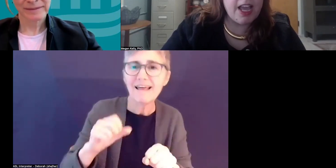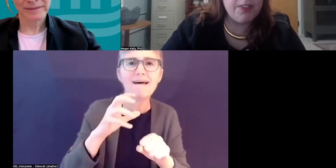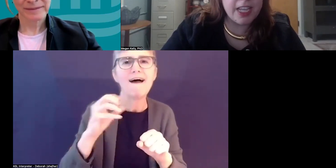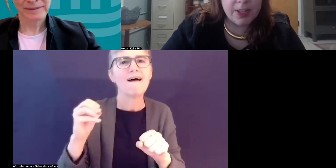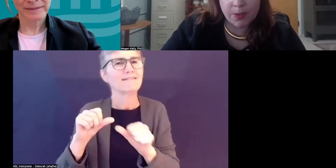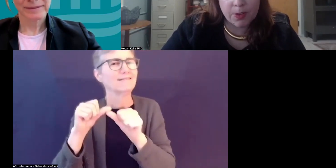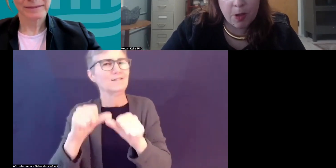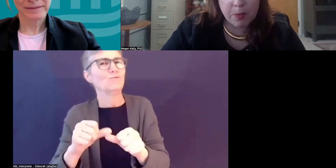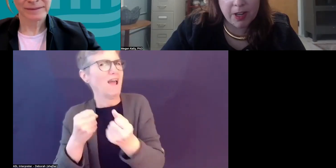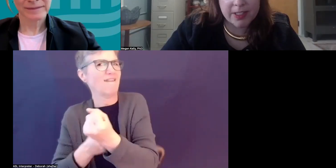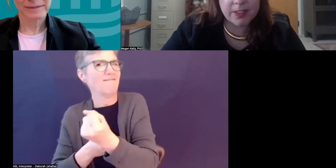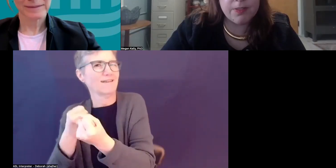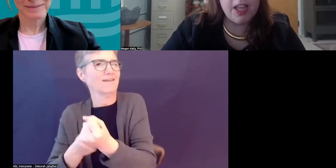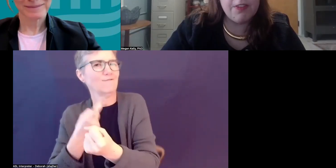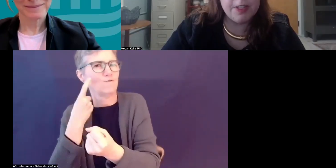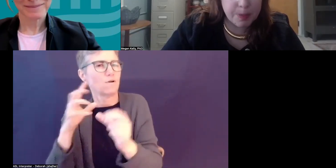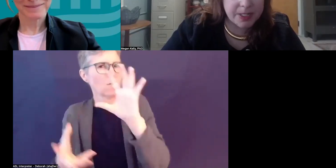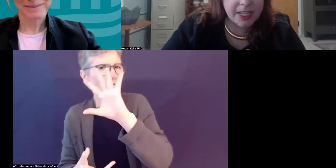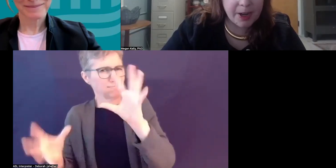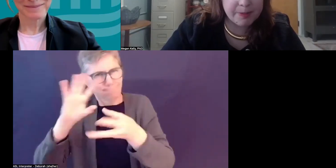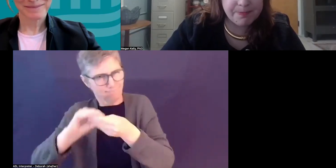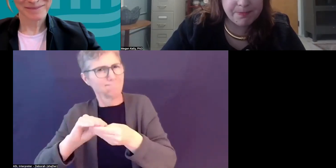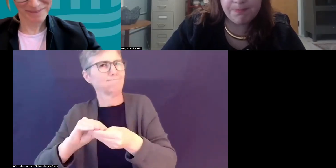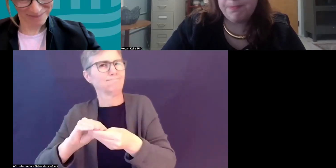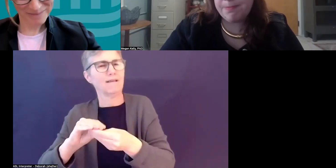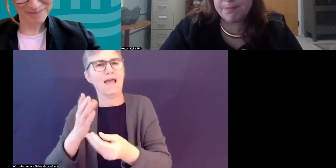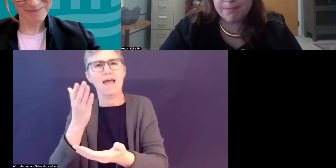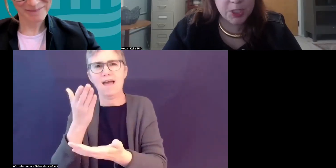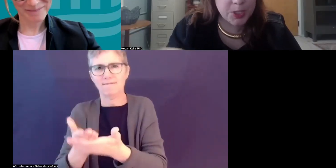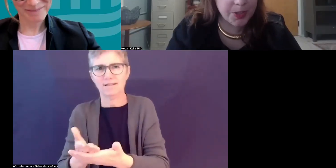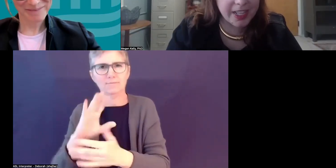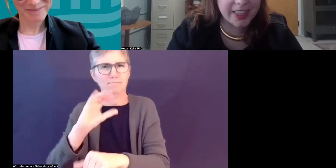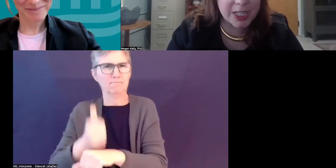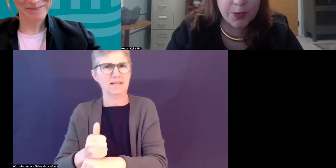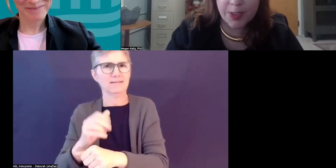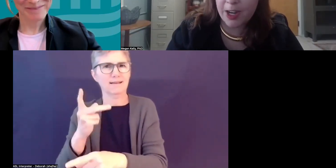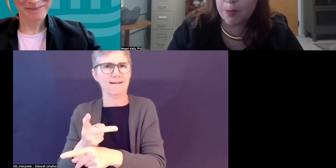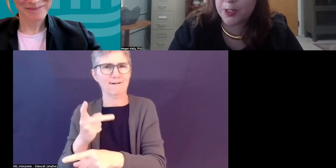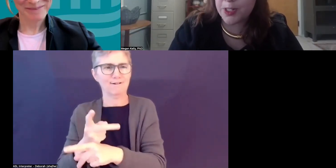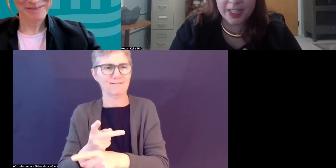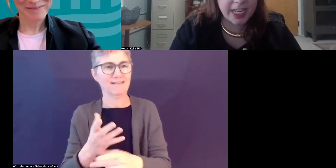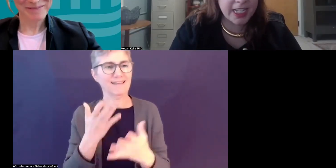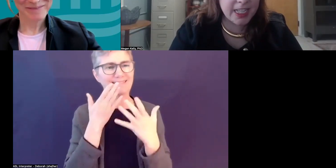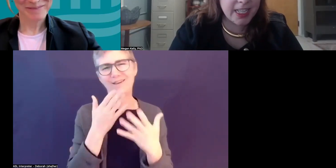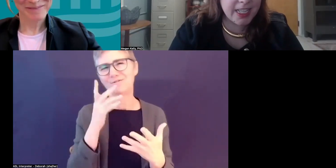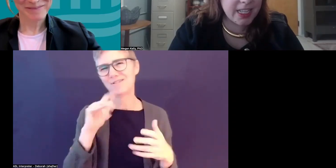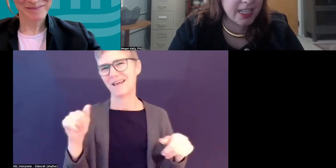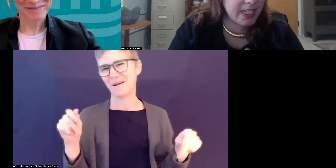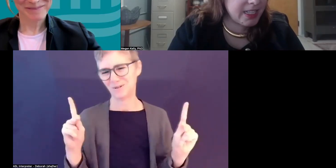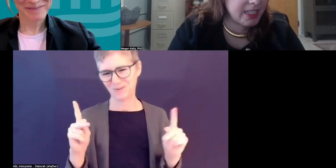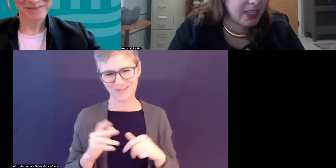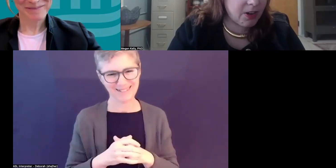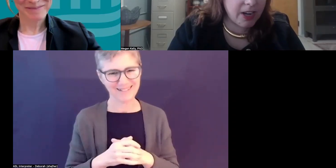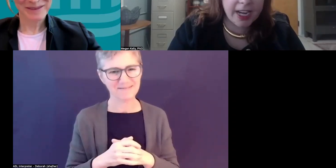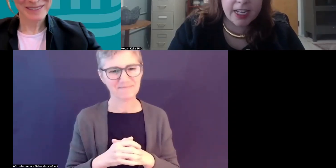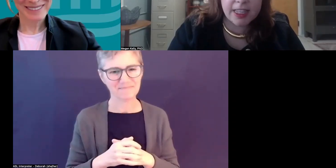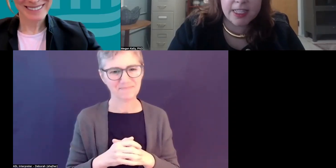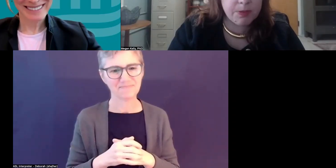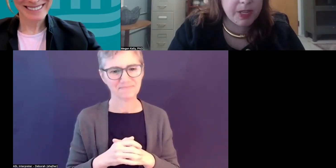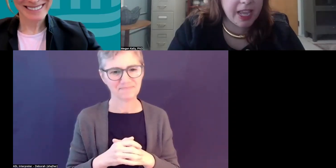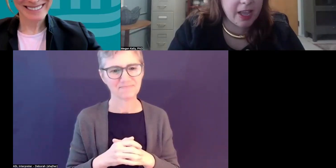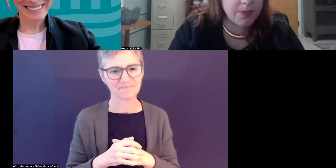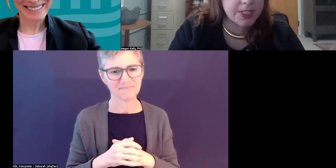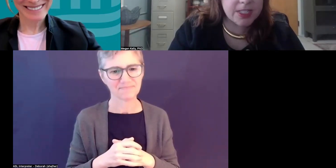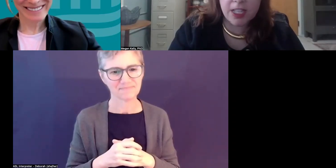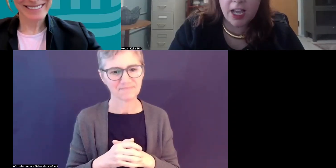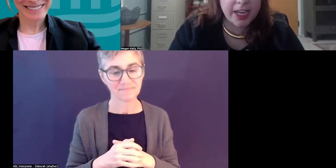continue to advocate for comprehensive evidence-based care. So thanks for that opportunity. All right,